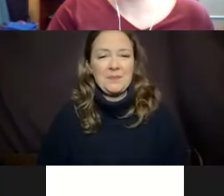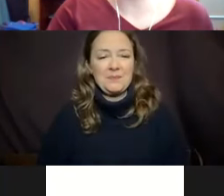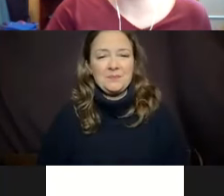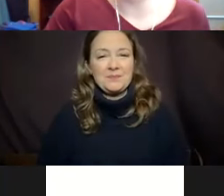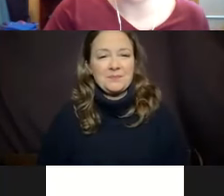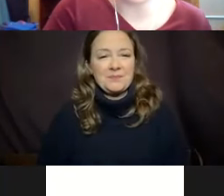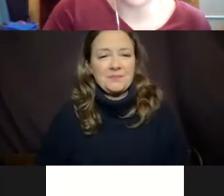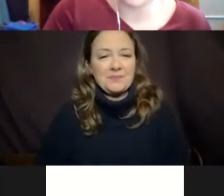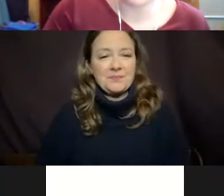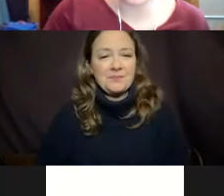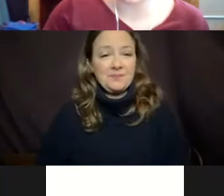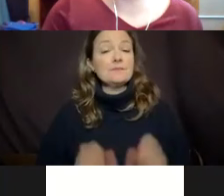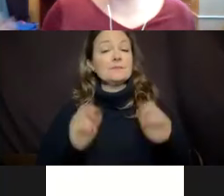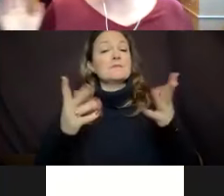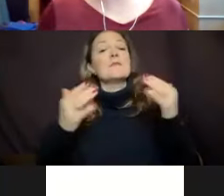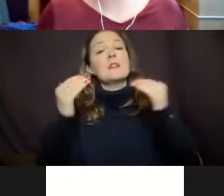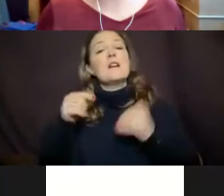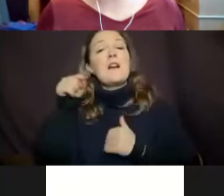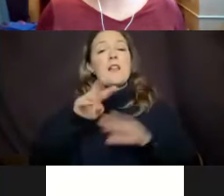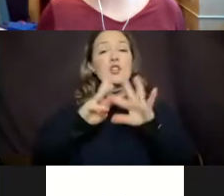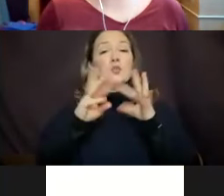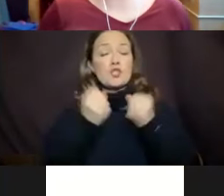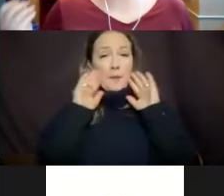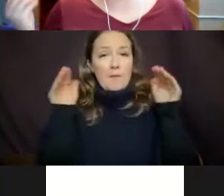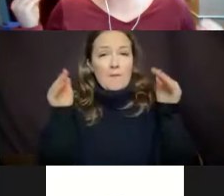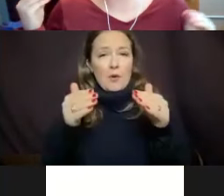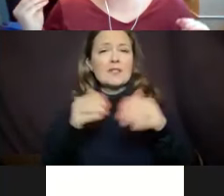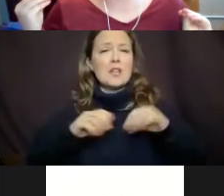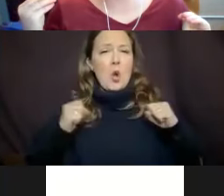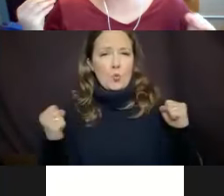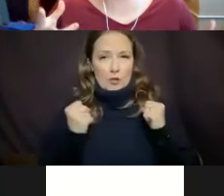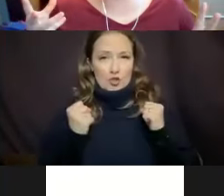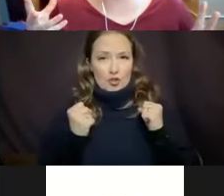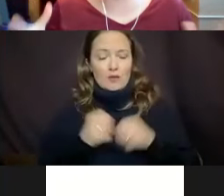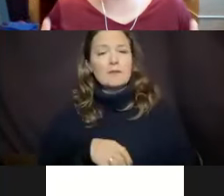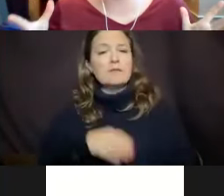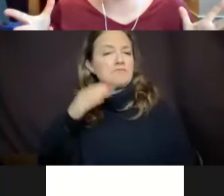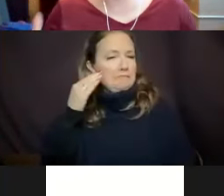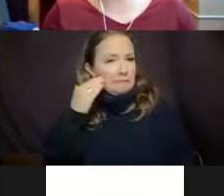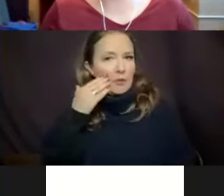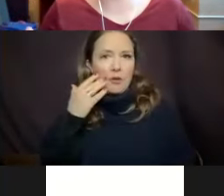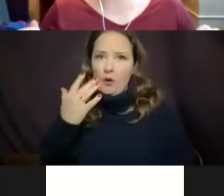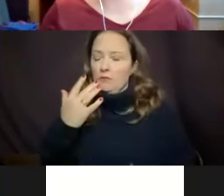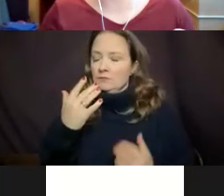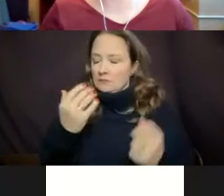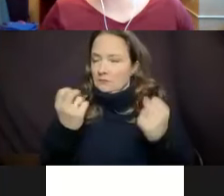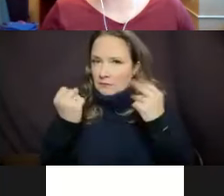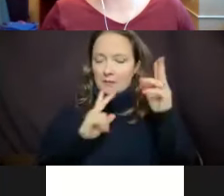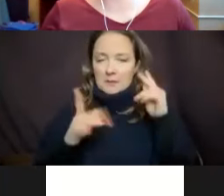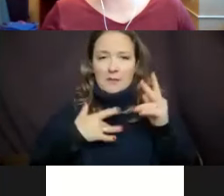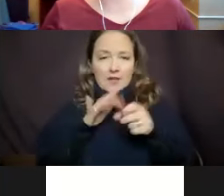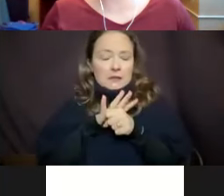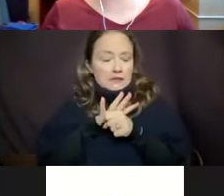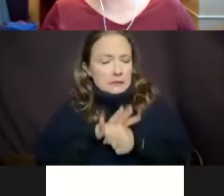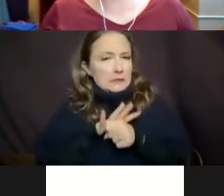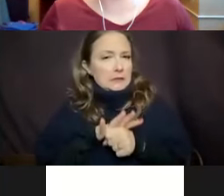Right. So I wanted to focus this workshop on the winter season because it can be so fraught with tension, whether or not